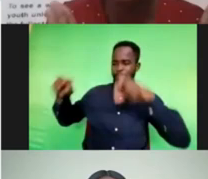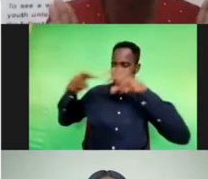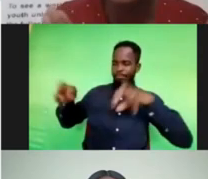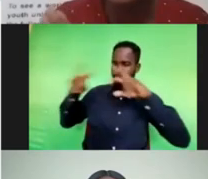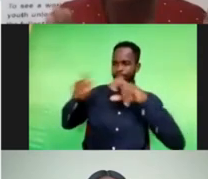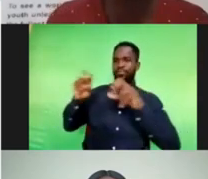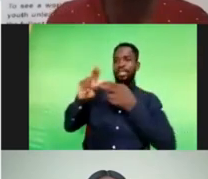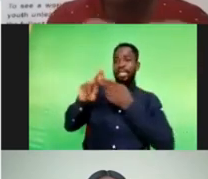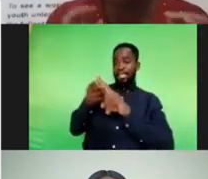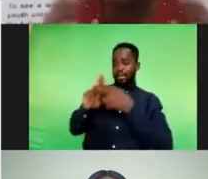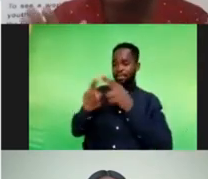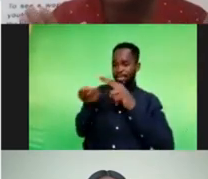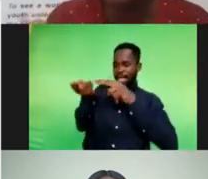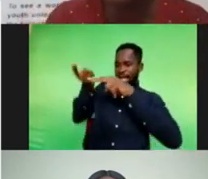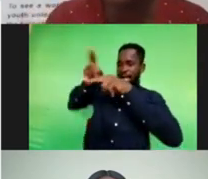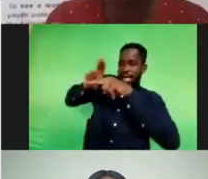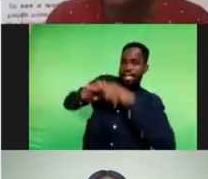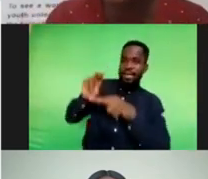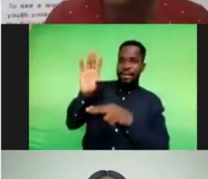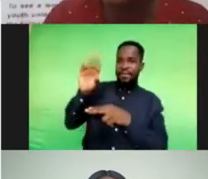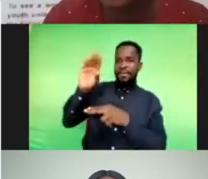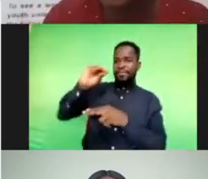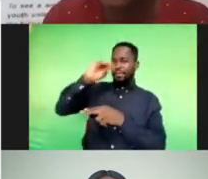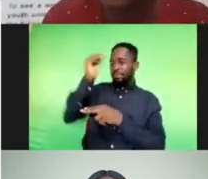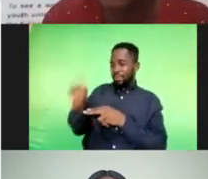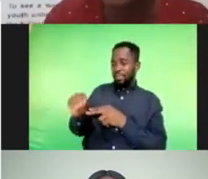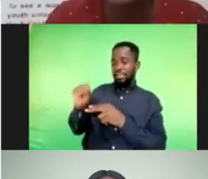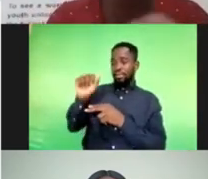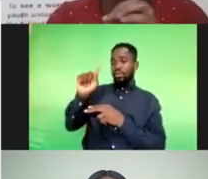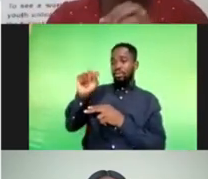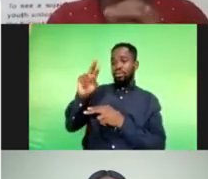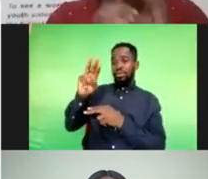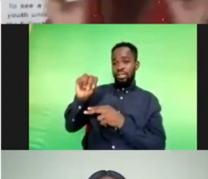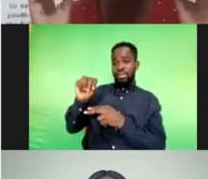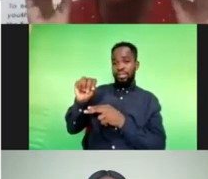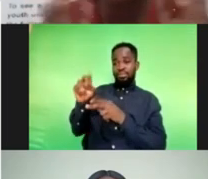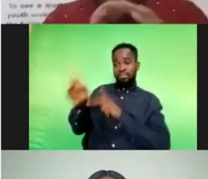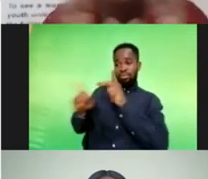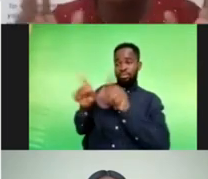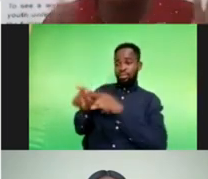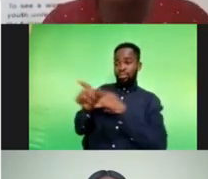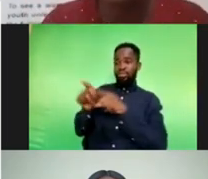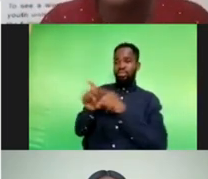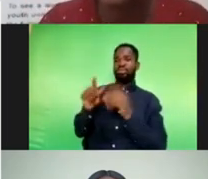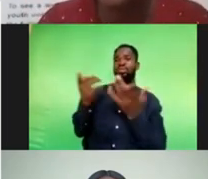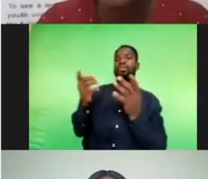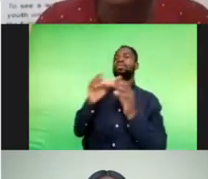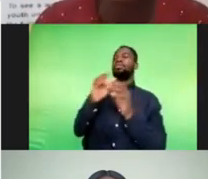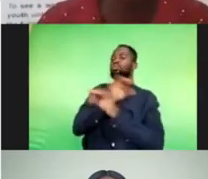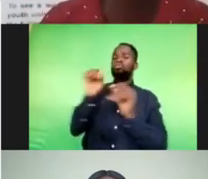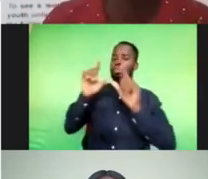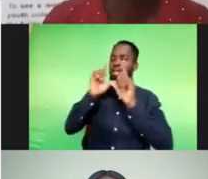to 50% of autism, individuals with autism to remain nonverbal, not developing